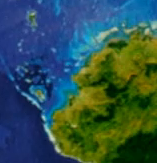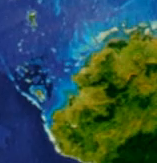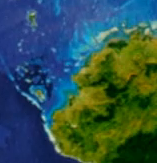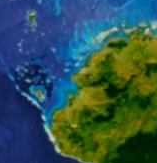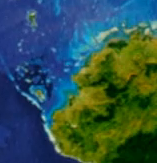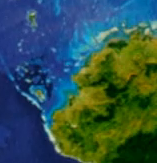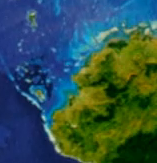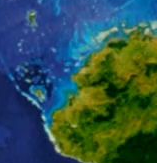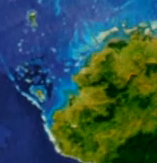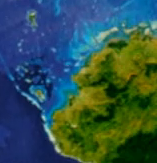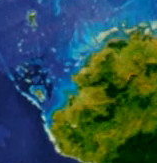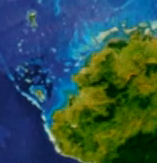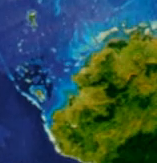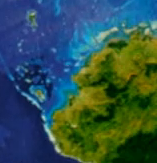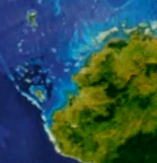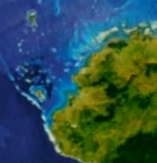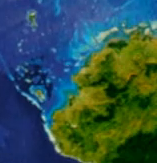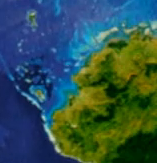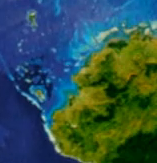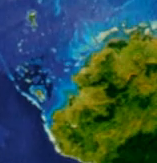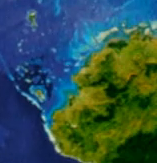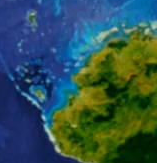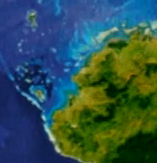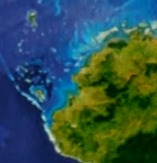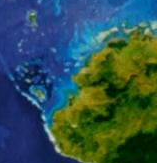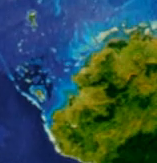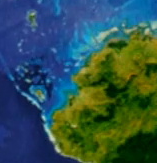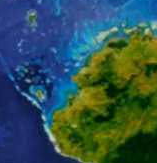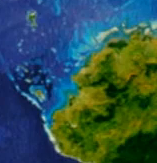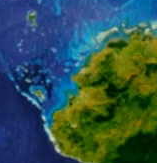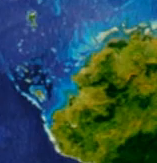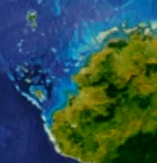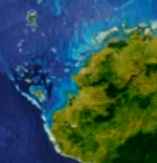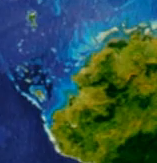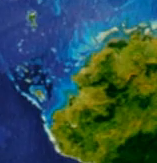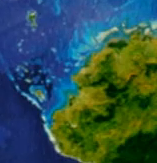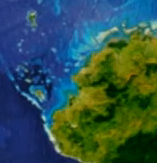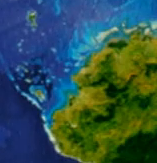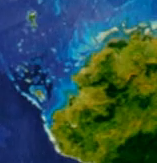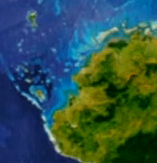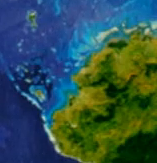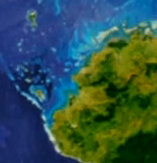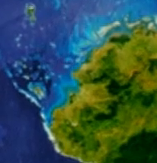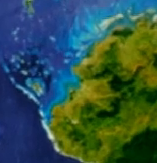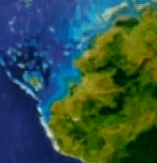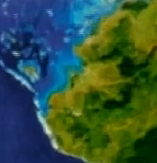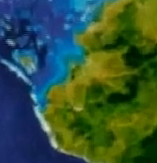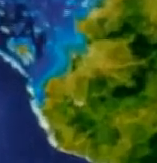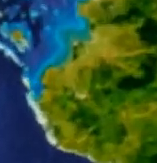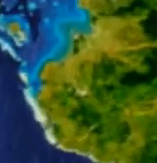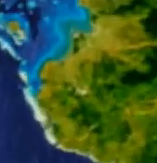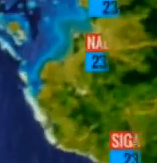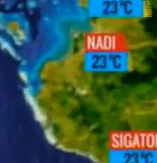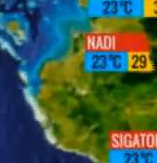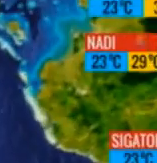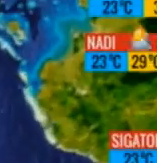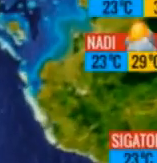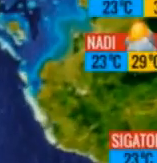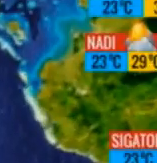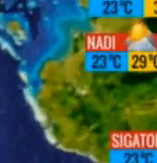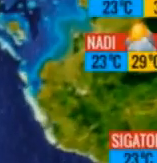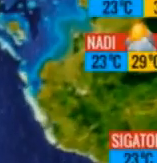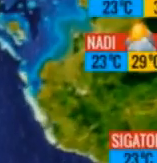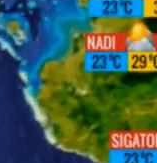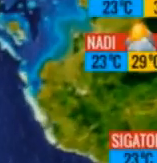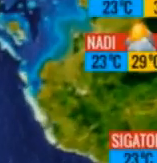mode on. Now most of us saw sun smiling upon us. What about the other centers? Let's find out. In the west,